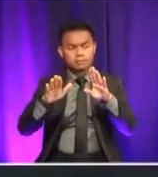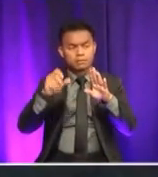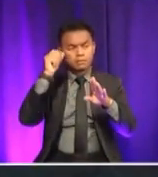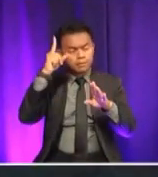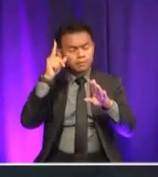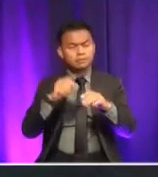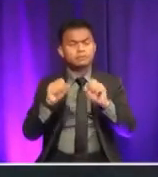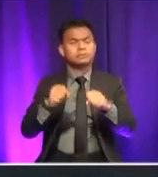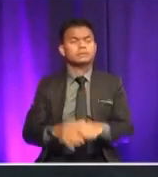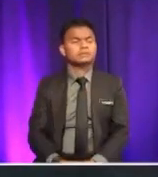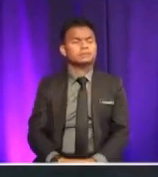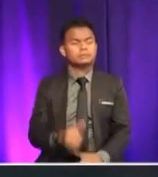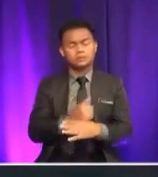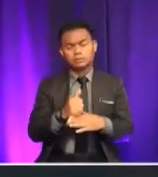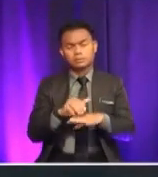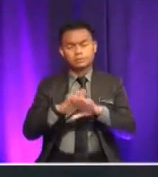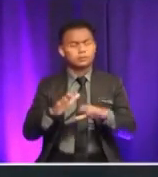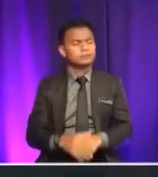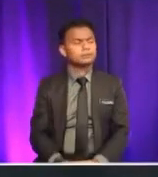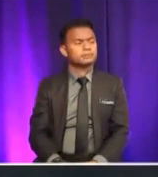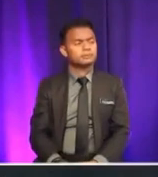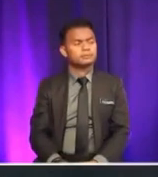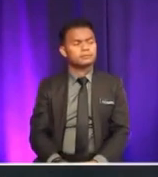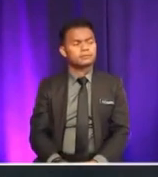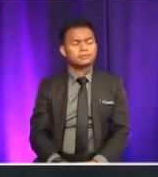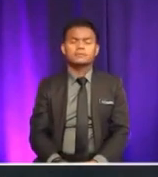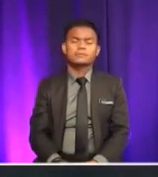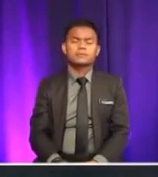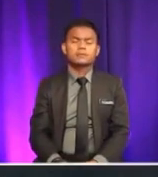Yes or no? All right, Ayn.